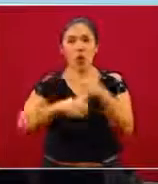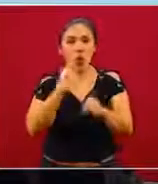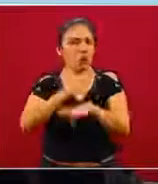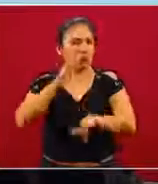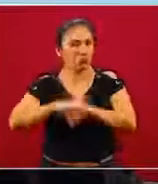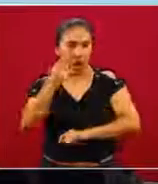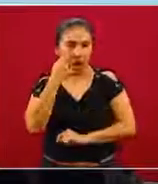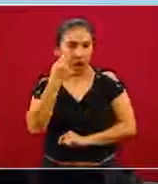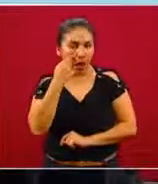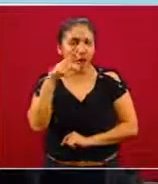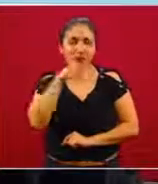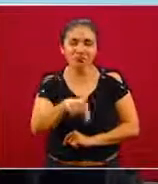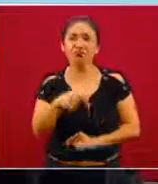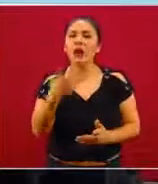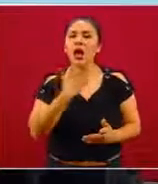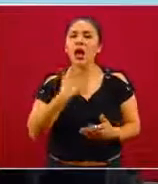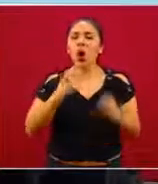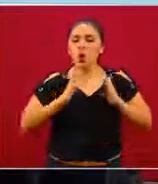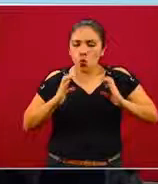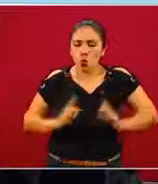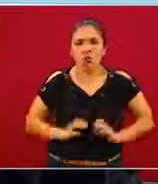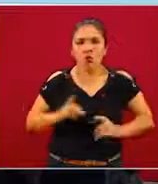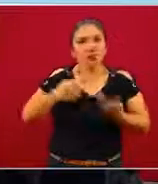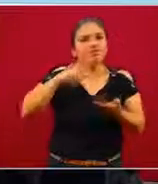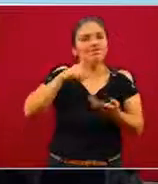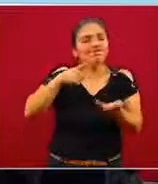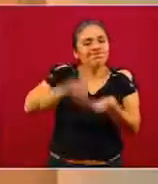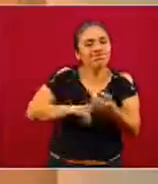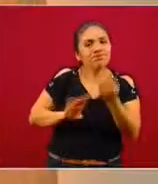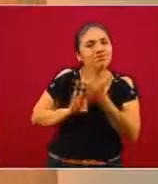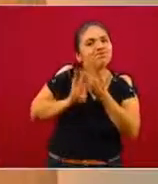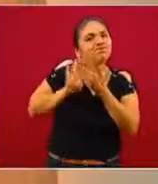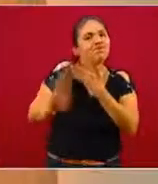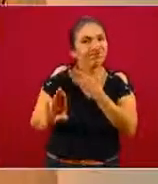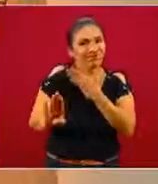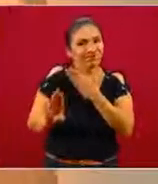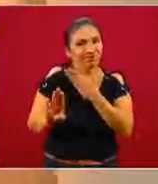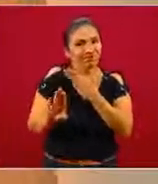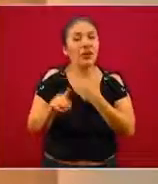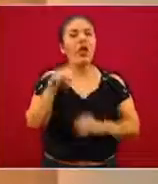most commonly see cases of Kawasaki,